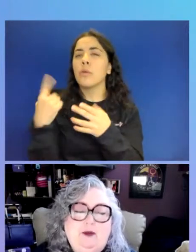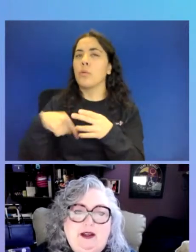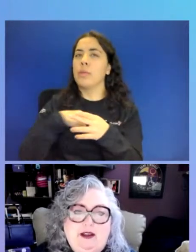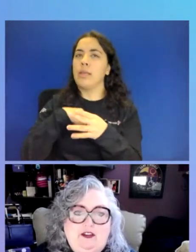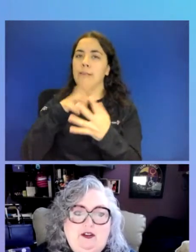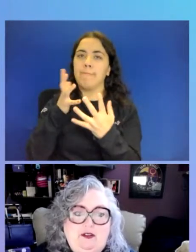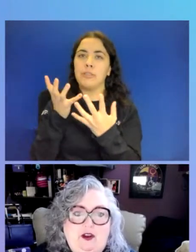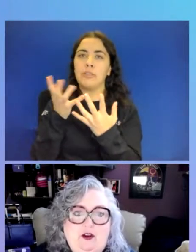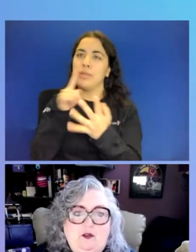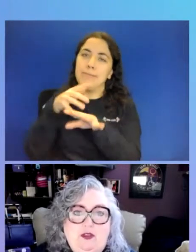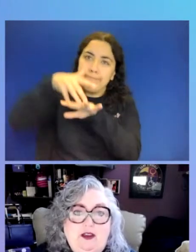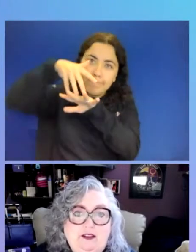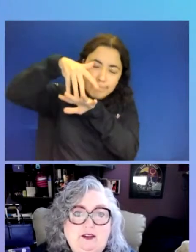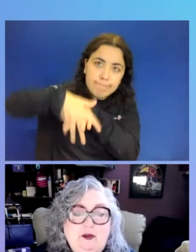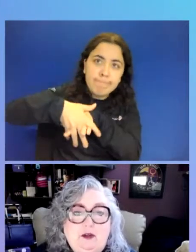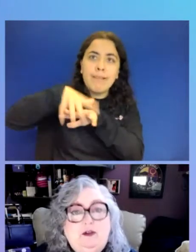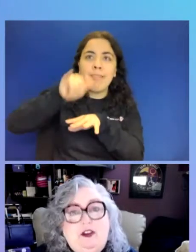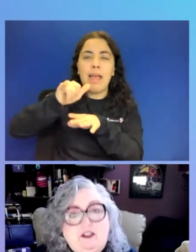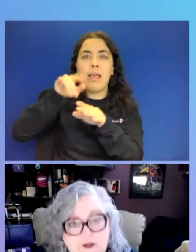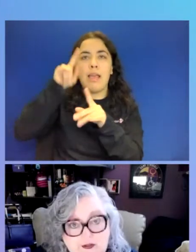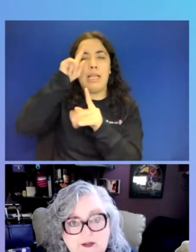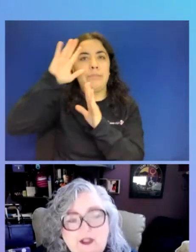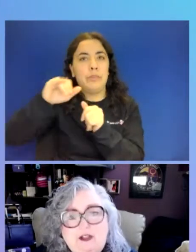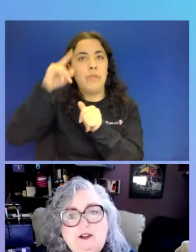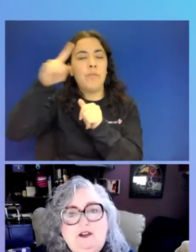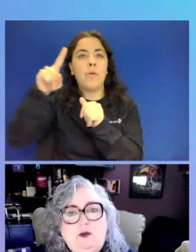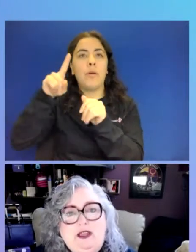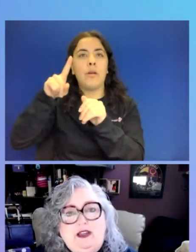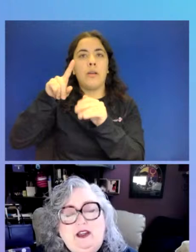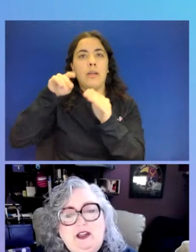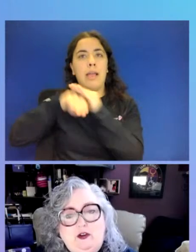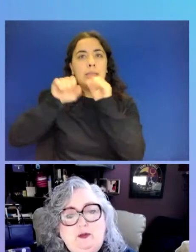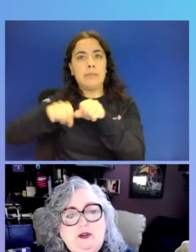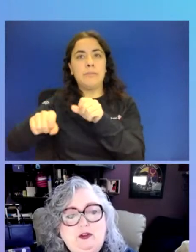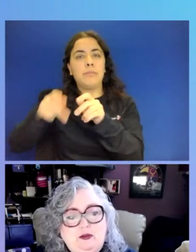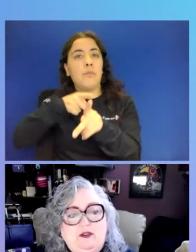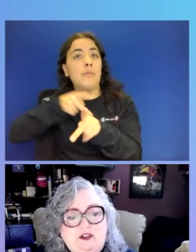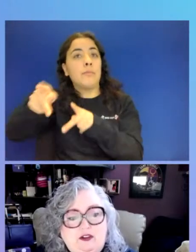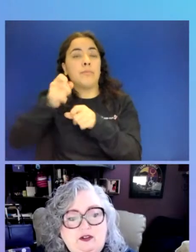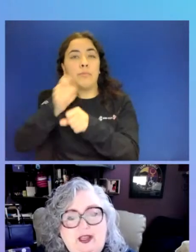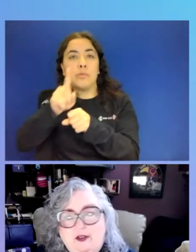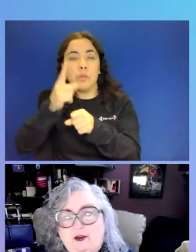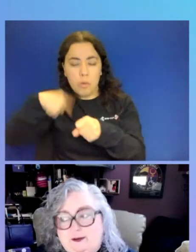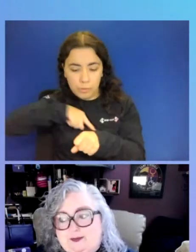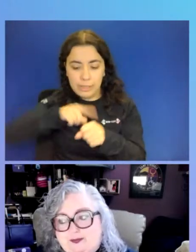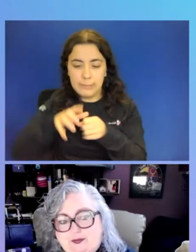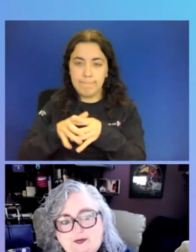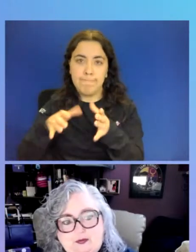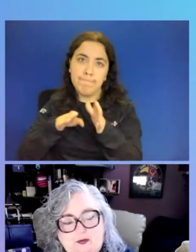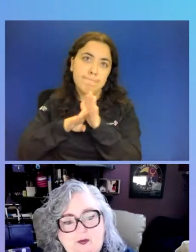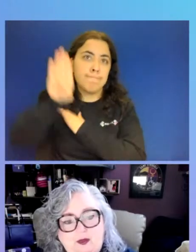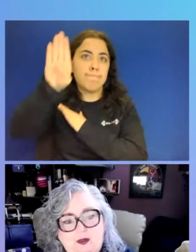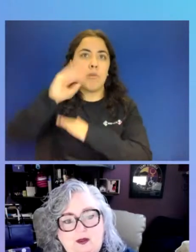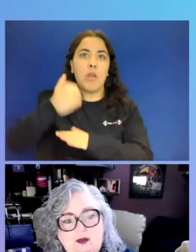those expectations of the accessibility professional so that we can continue to build the profession together.